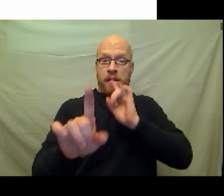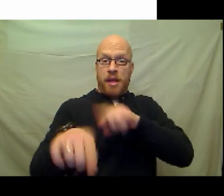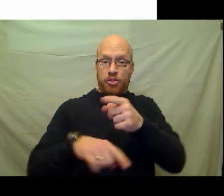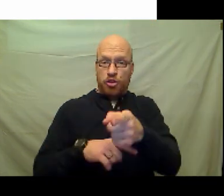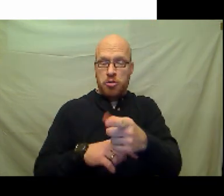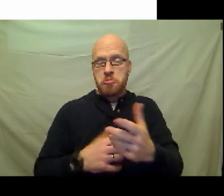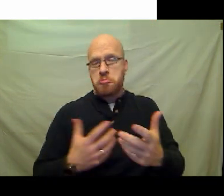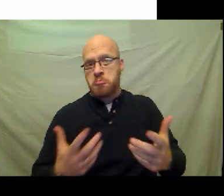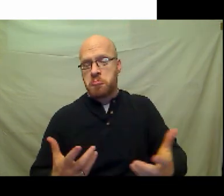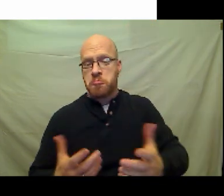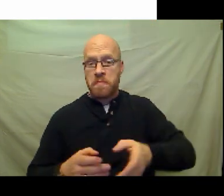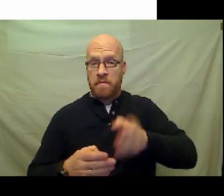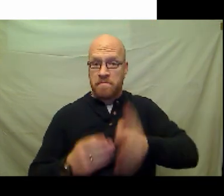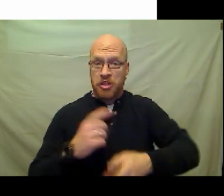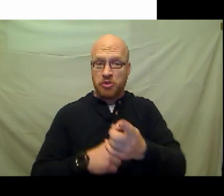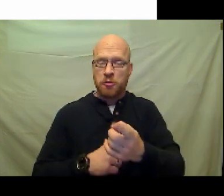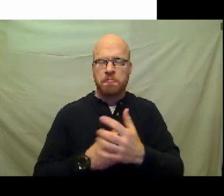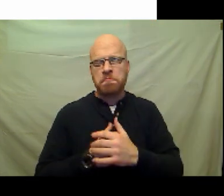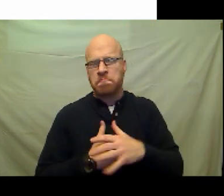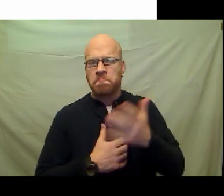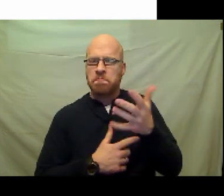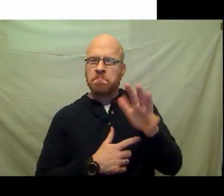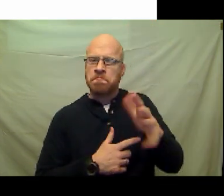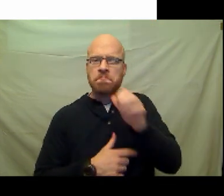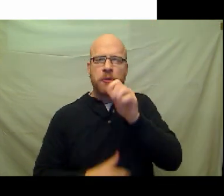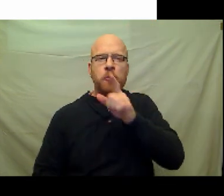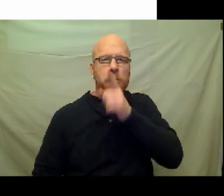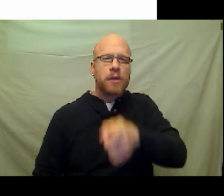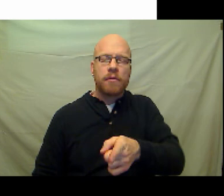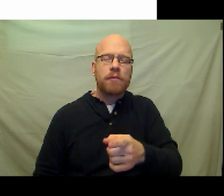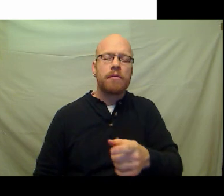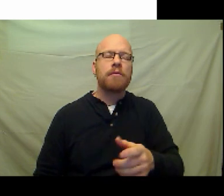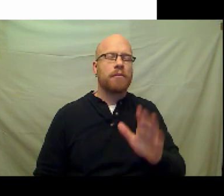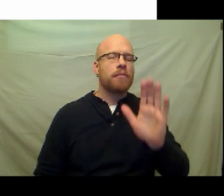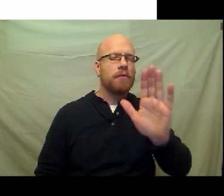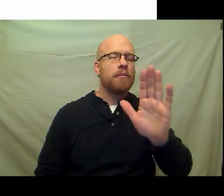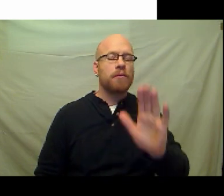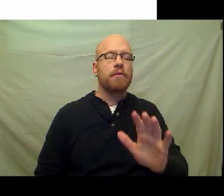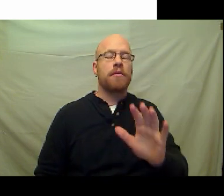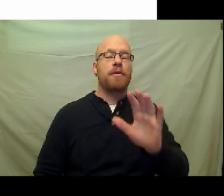Okay, this answer is not quite finished yet.